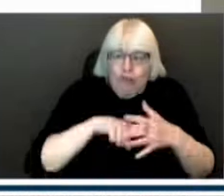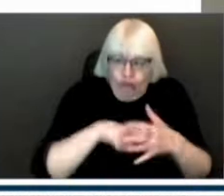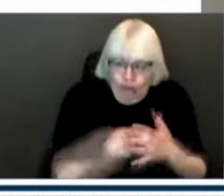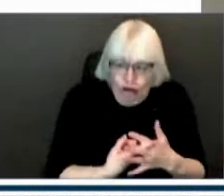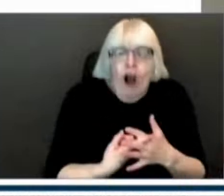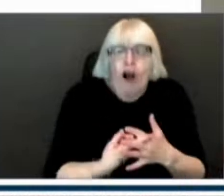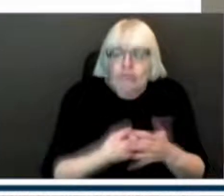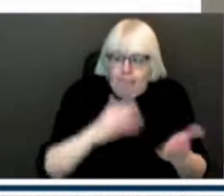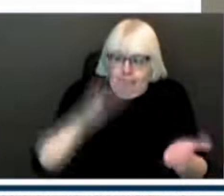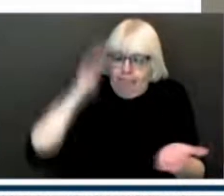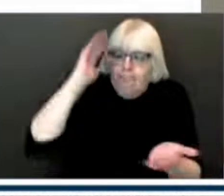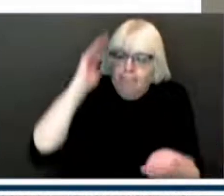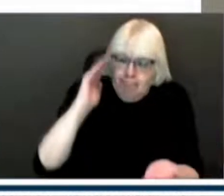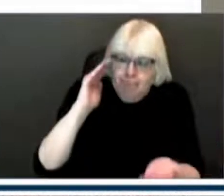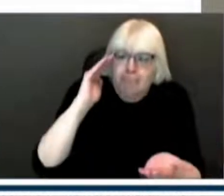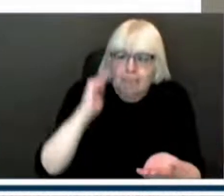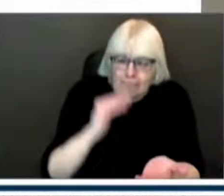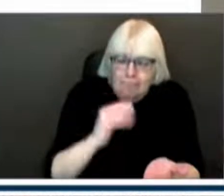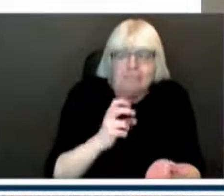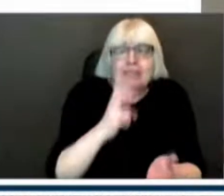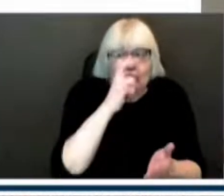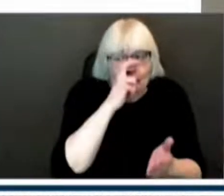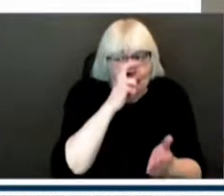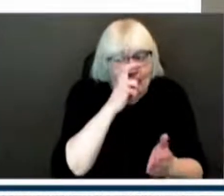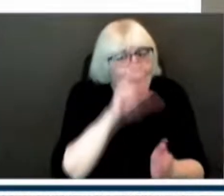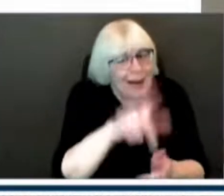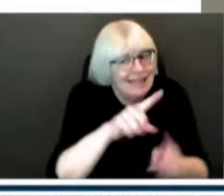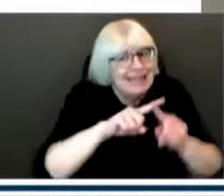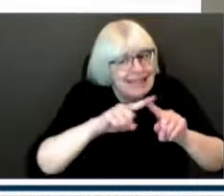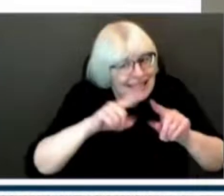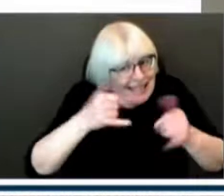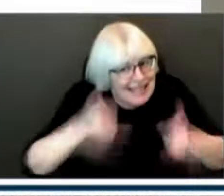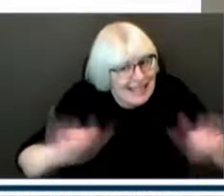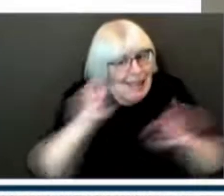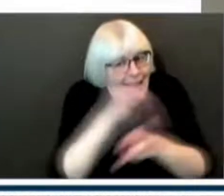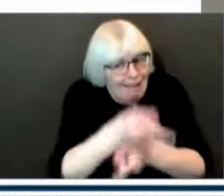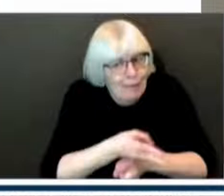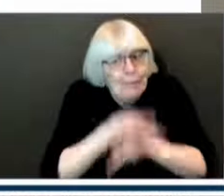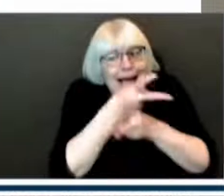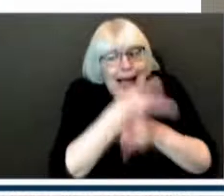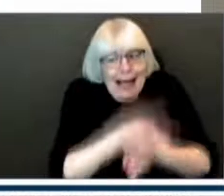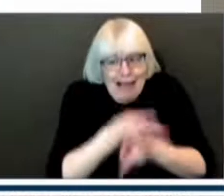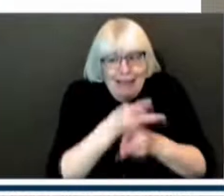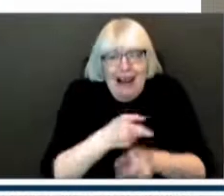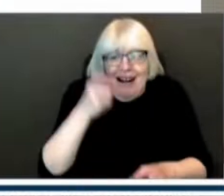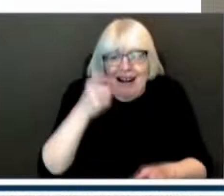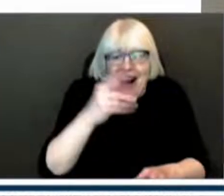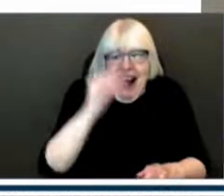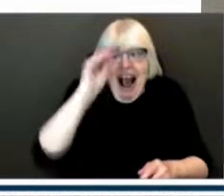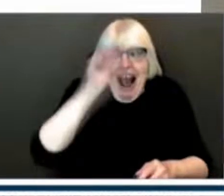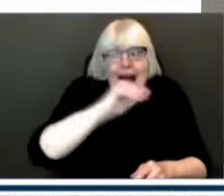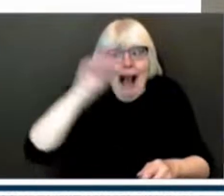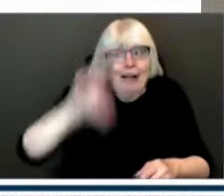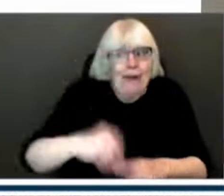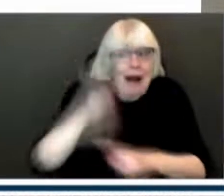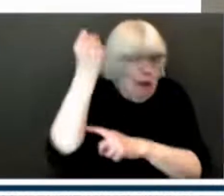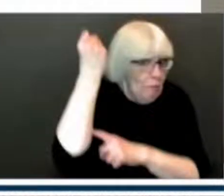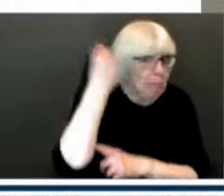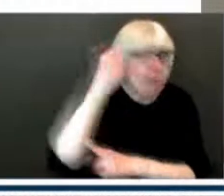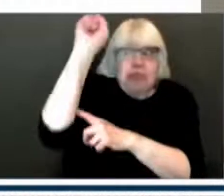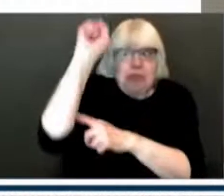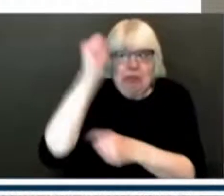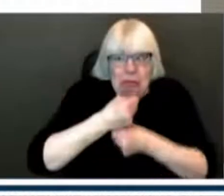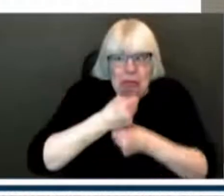Contrary to what you may be reading and watching about the protests in Ottawa and even here in our own backyard, vaccination is safe